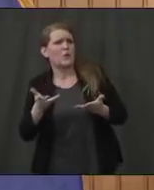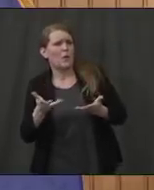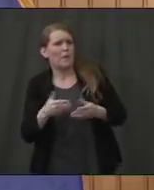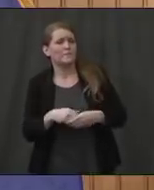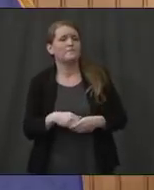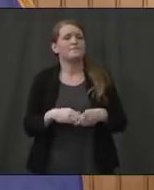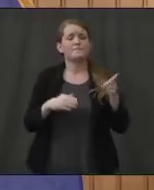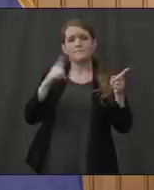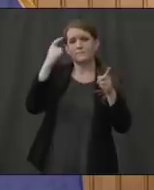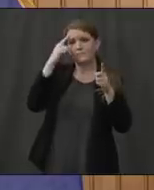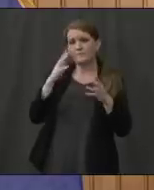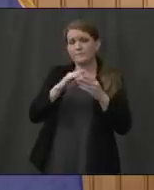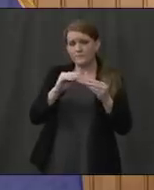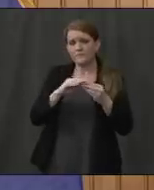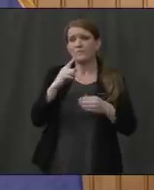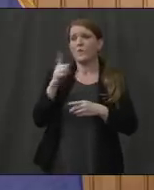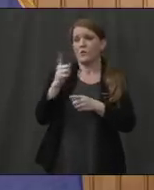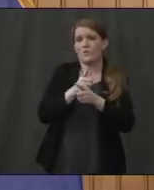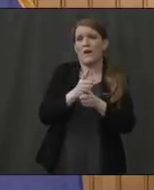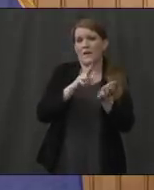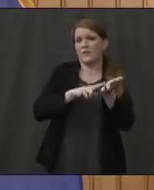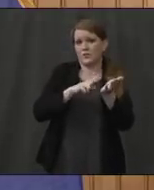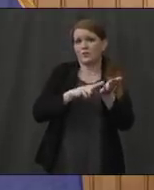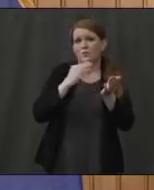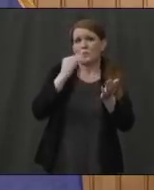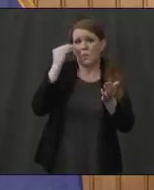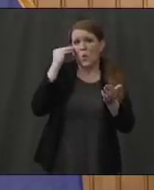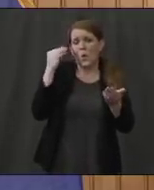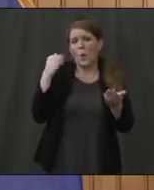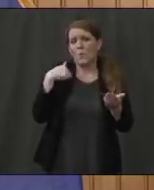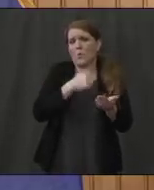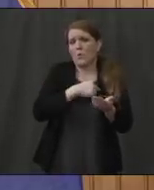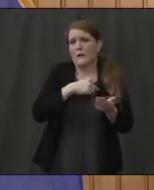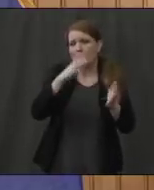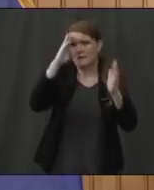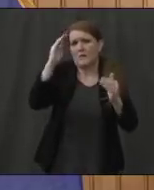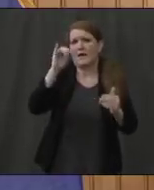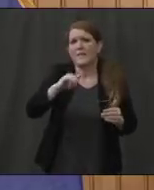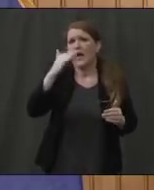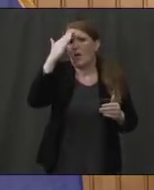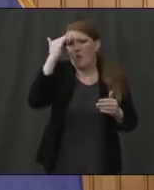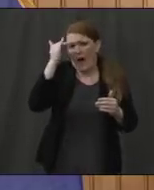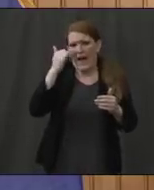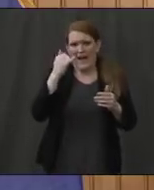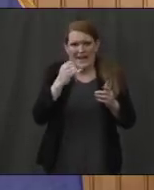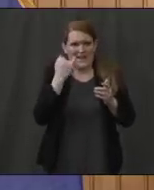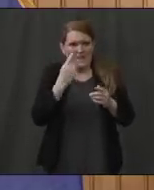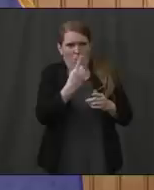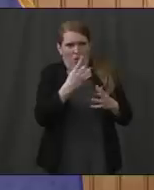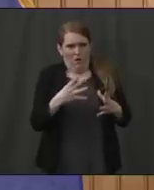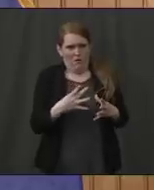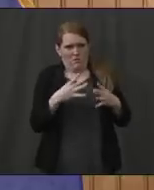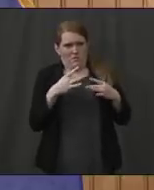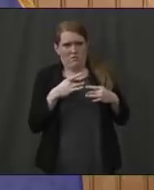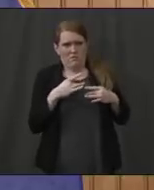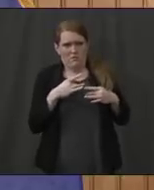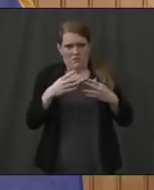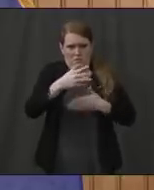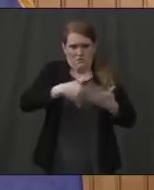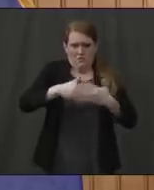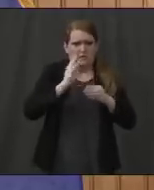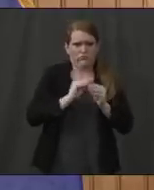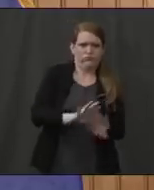they can be petri dishes in terms of a transmission of the virus. And we're very careful, very early